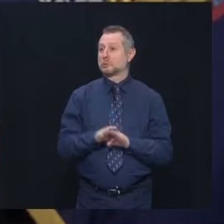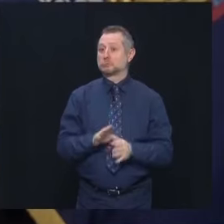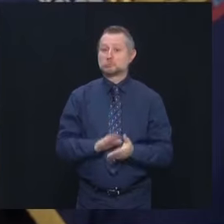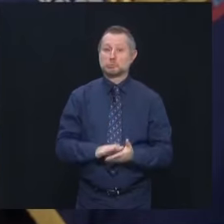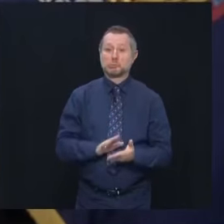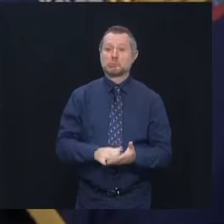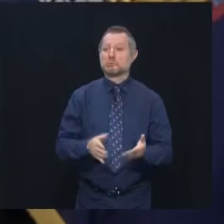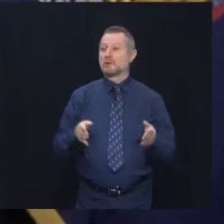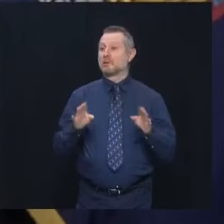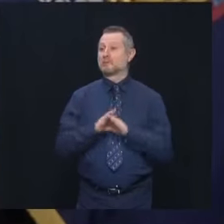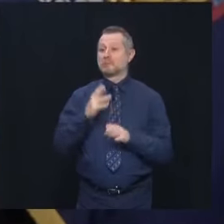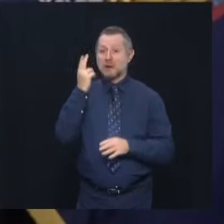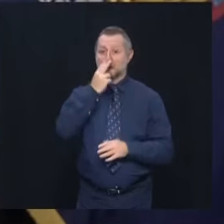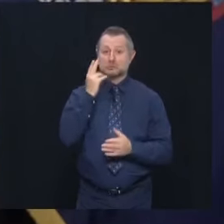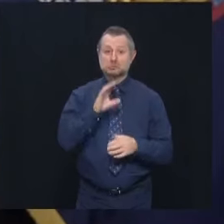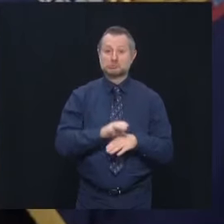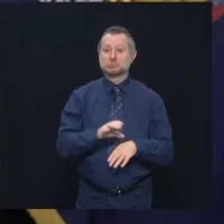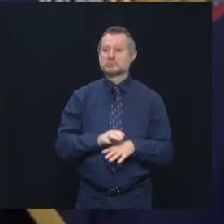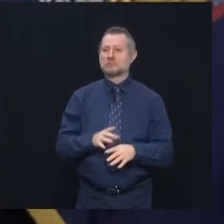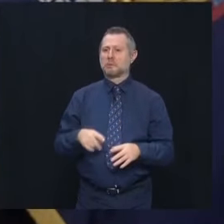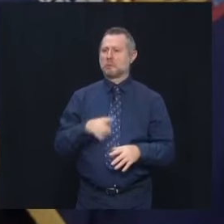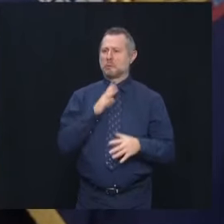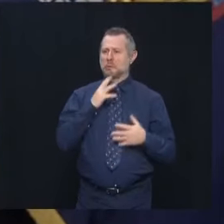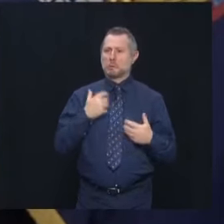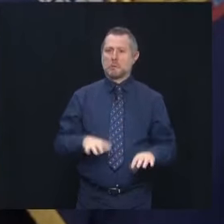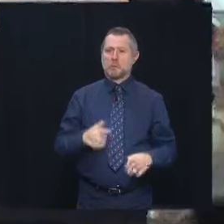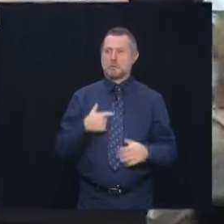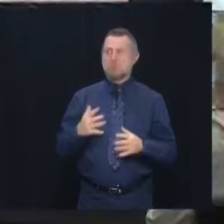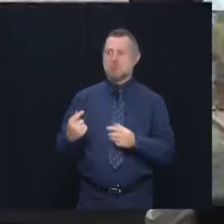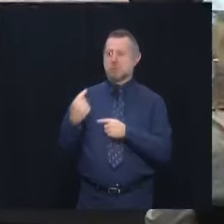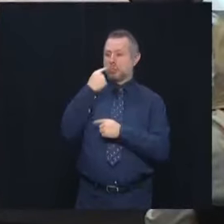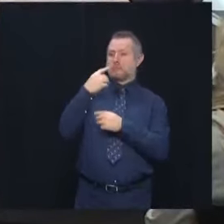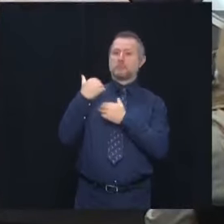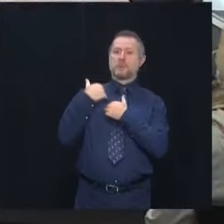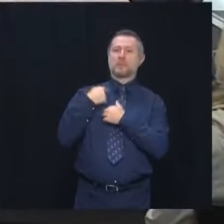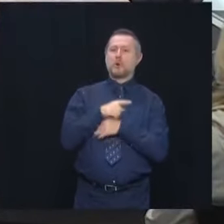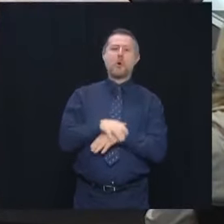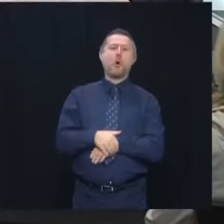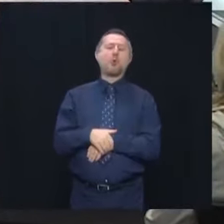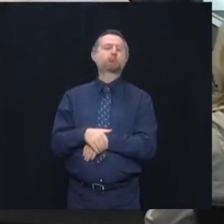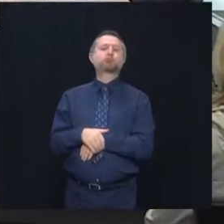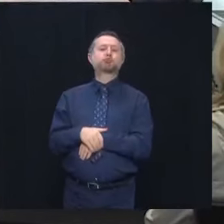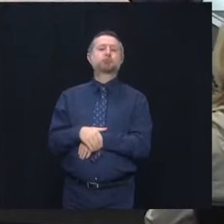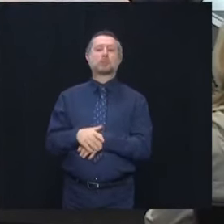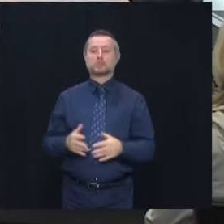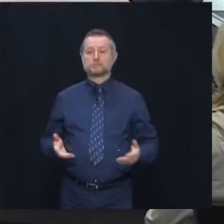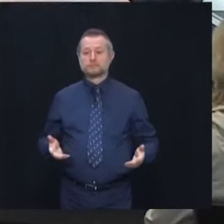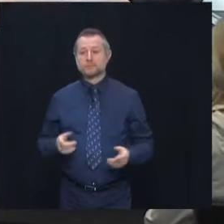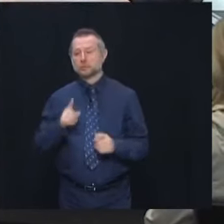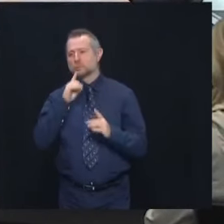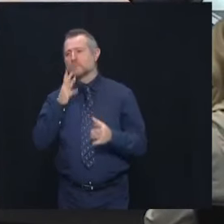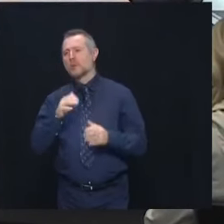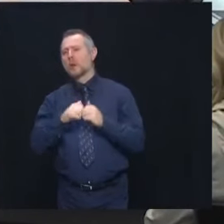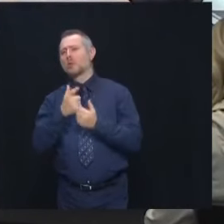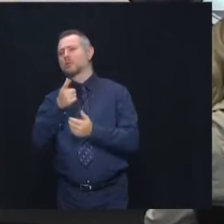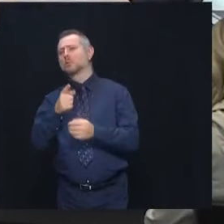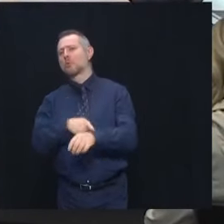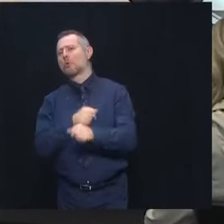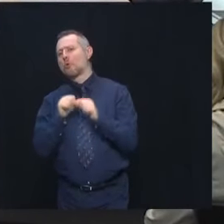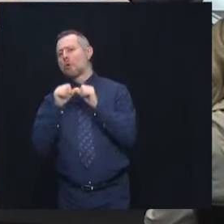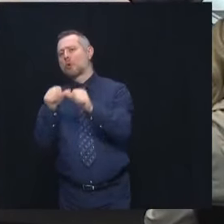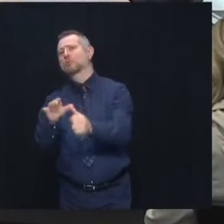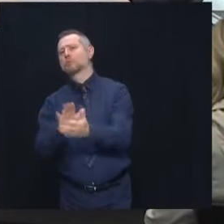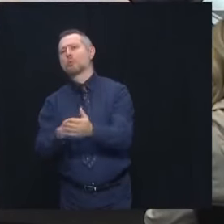Catholic churches. You know, no thank you. How long the duration would be for the schools? For example, would you want testing